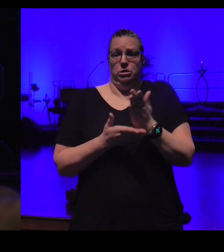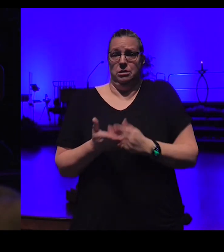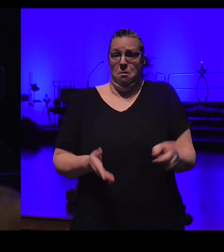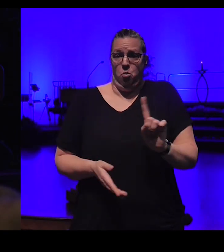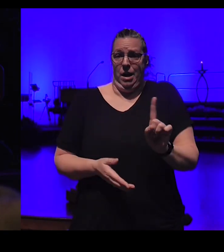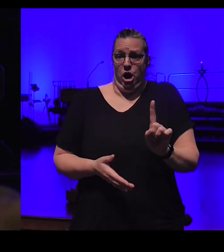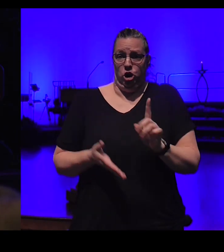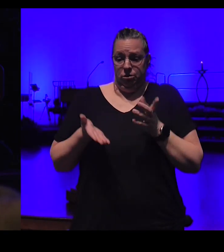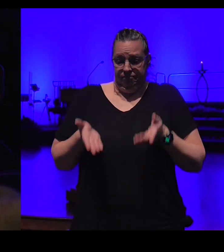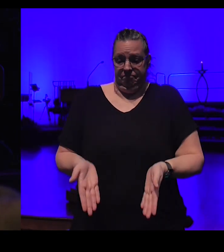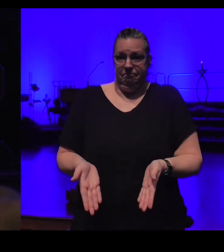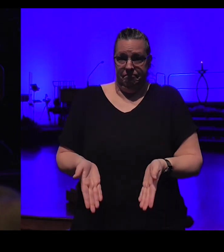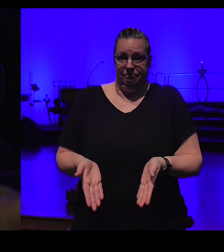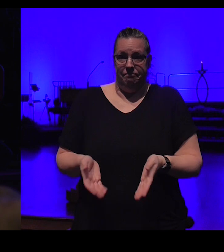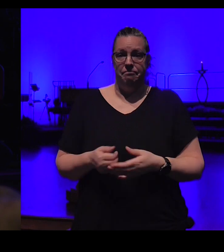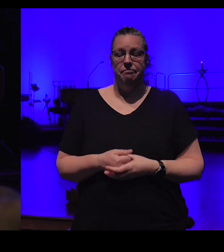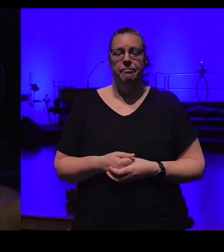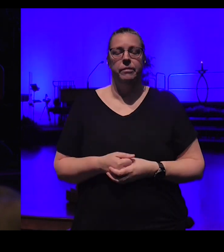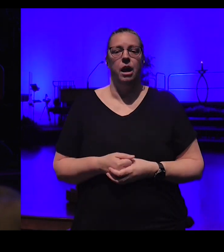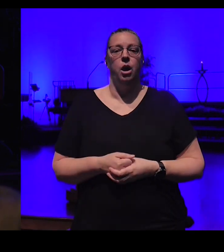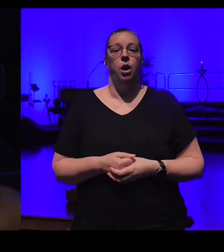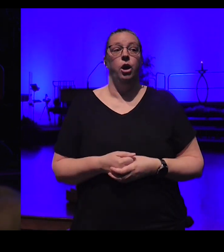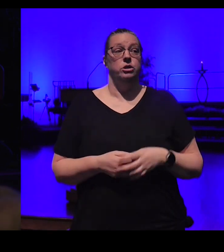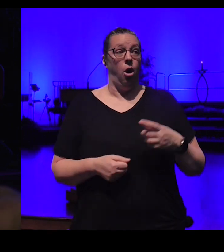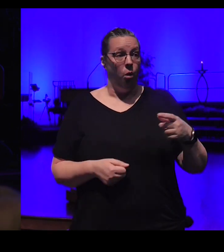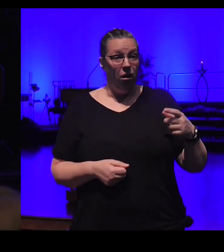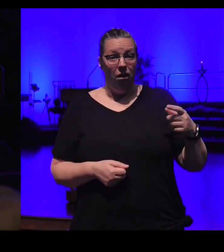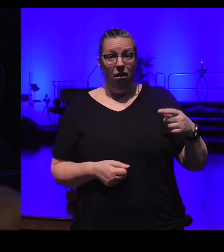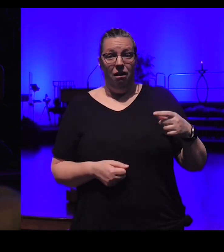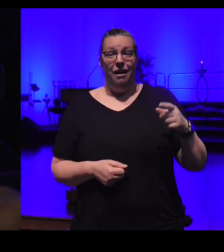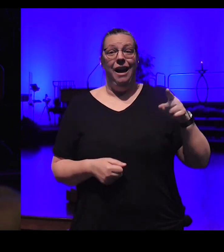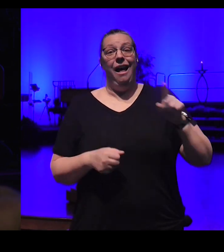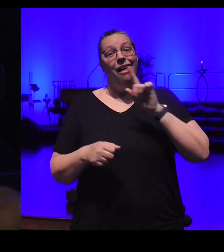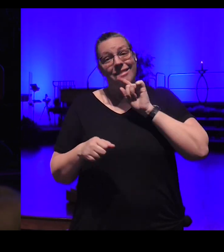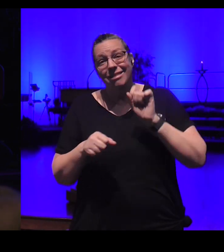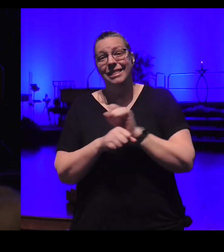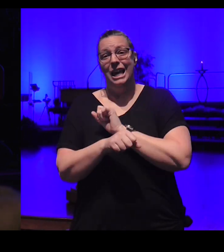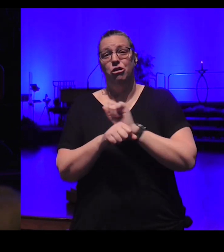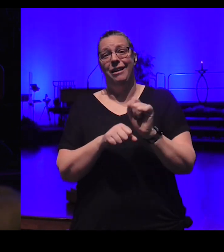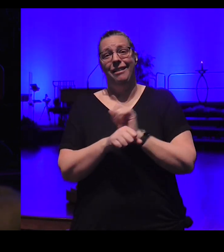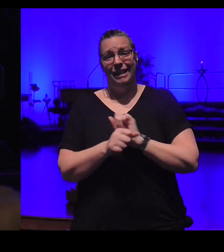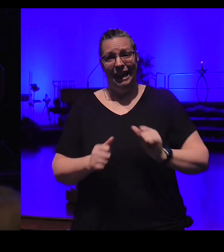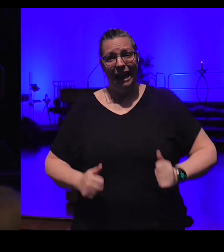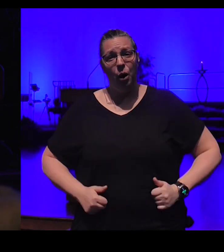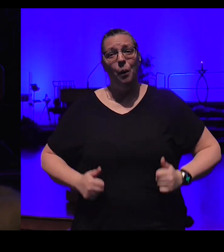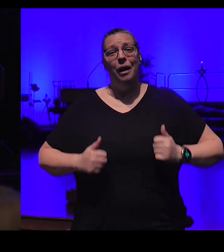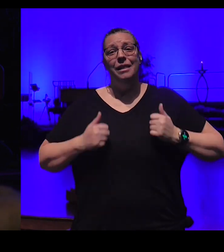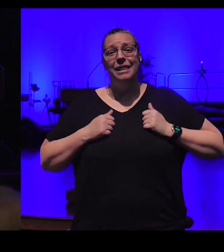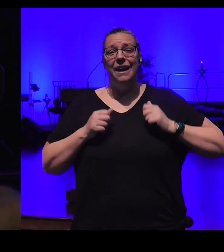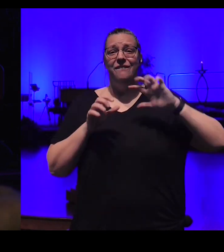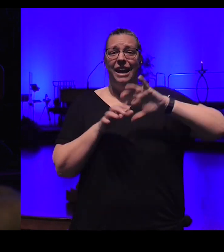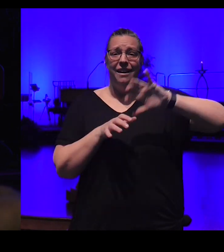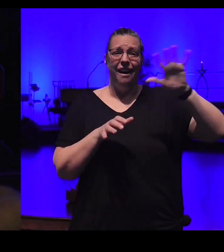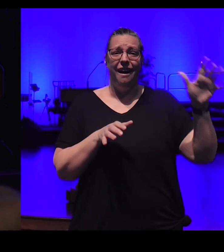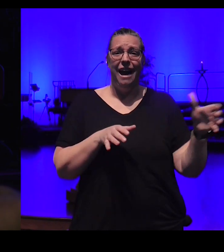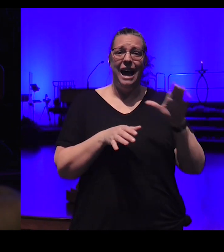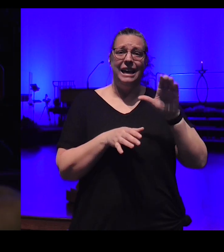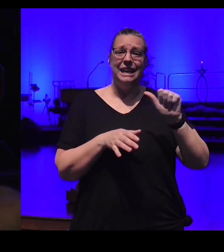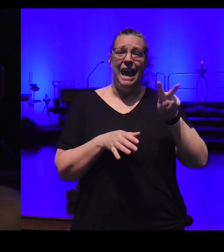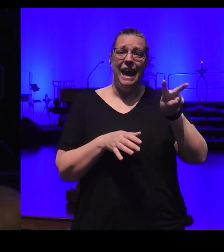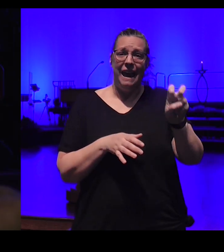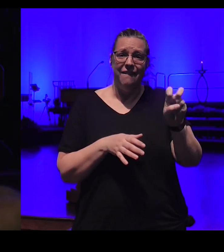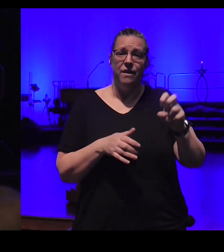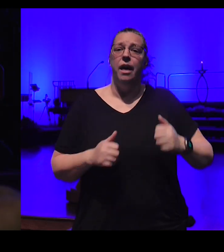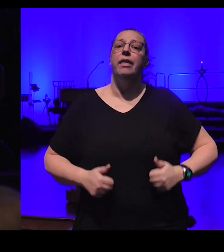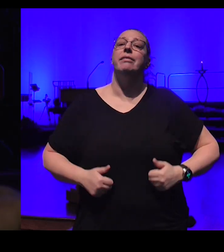path. And, even those who literally live in a cave in the Himalayas begin again and